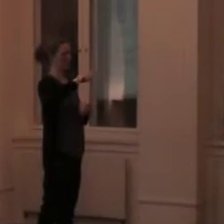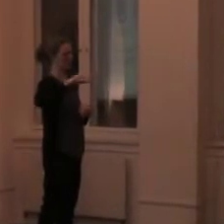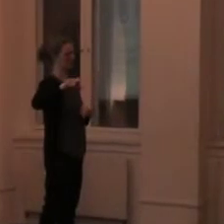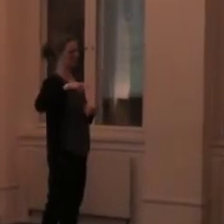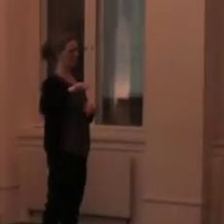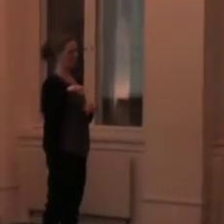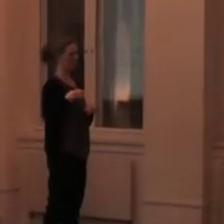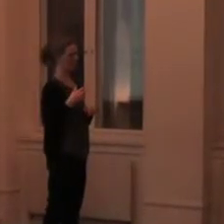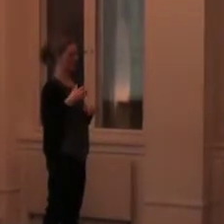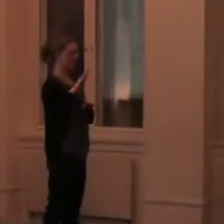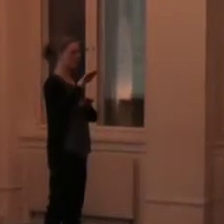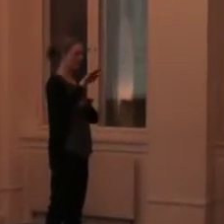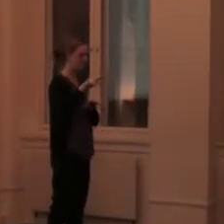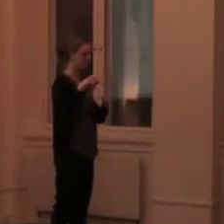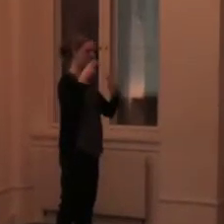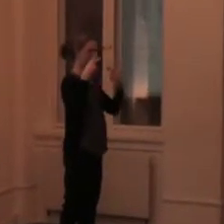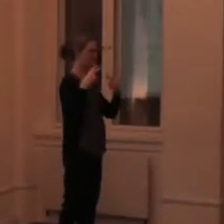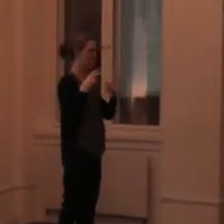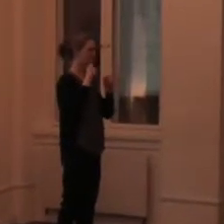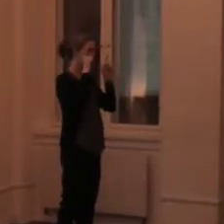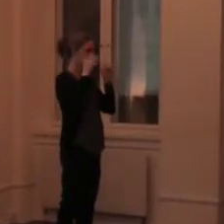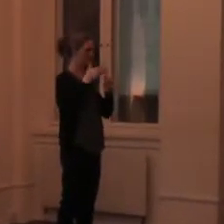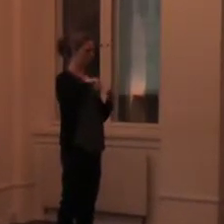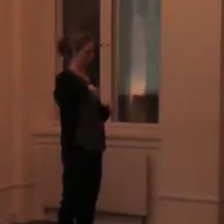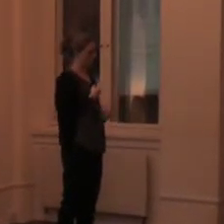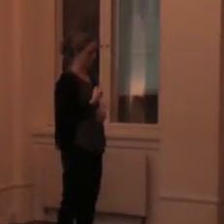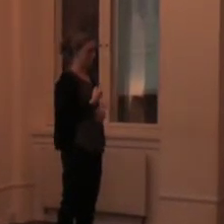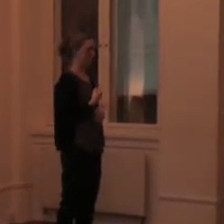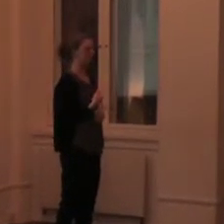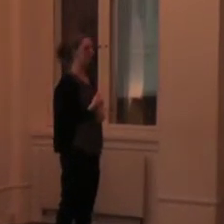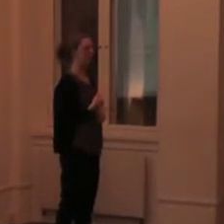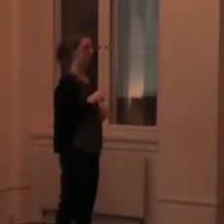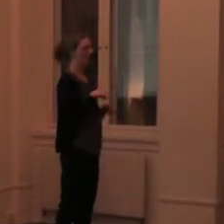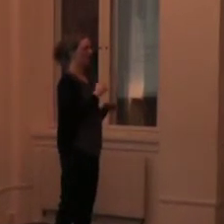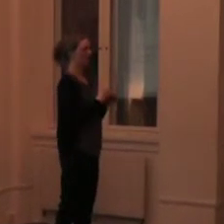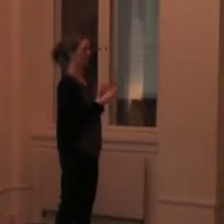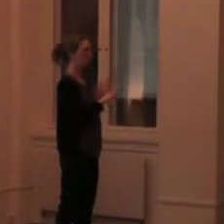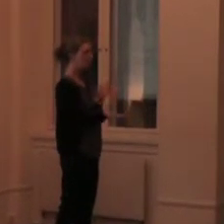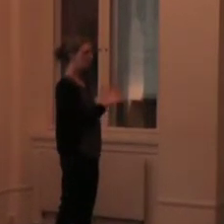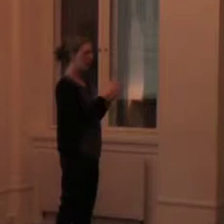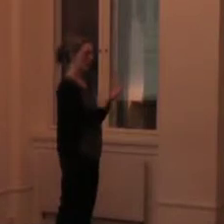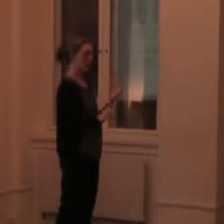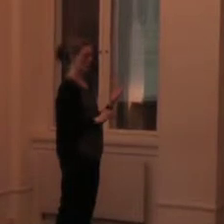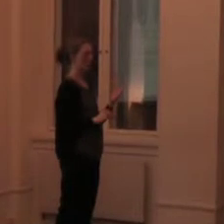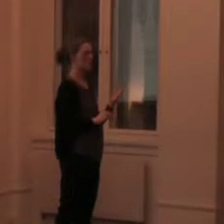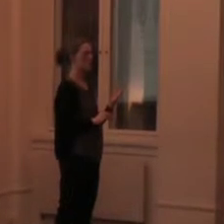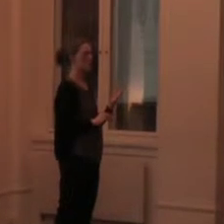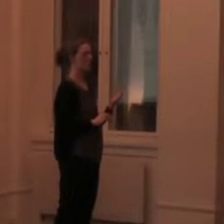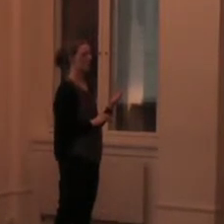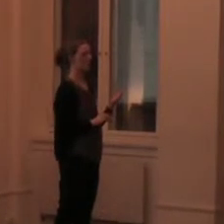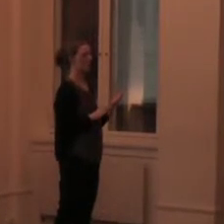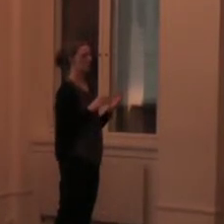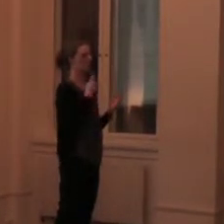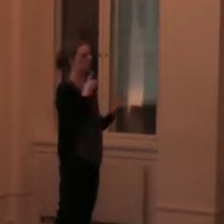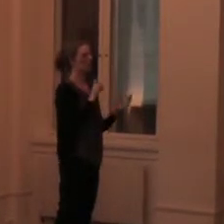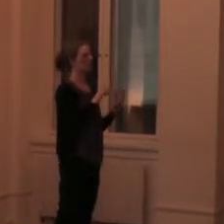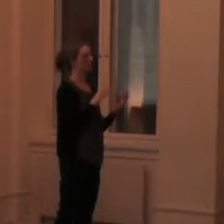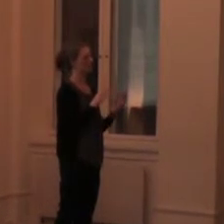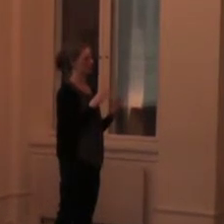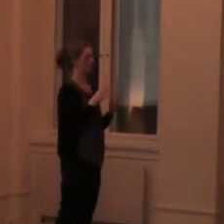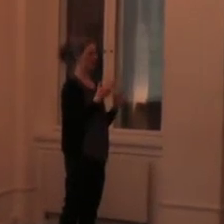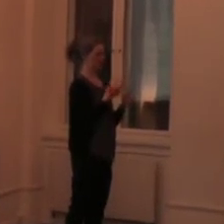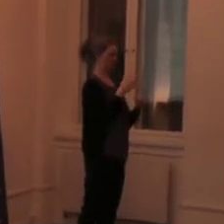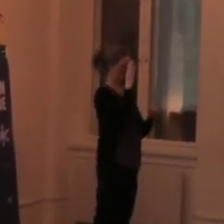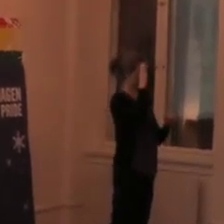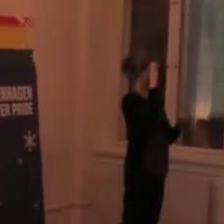pay attention to what we're doing is the writing a shadow report, which is basically a feedback to what Iraq